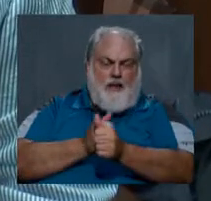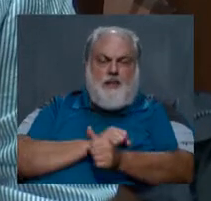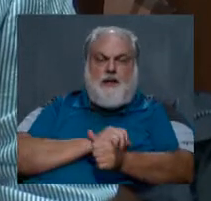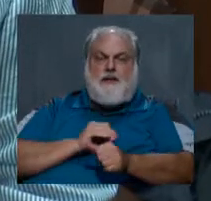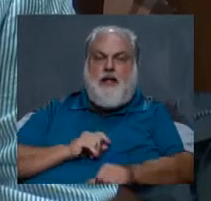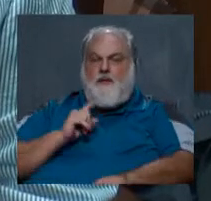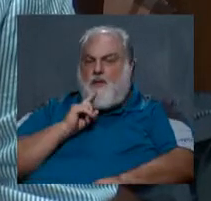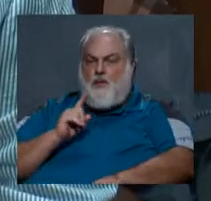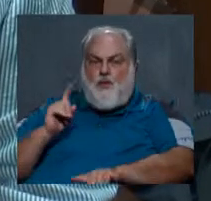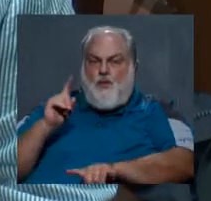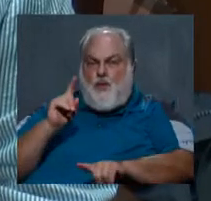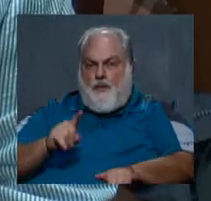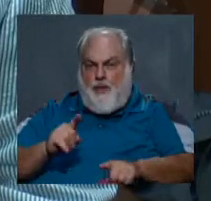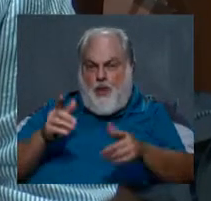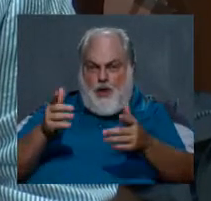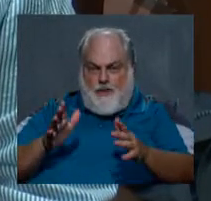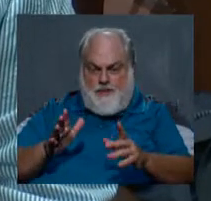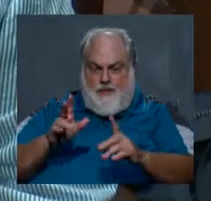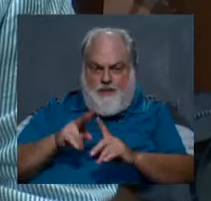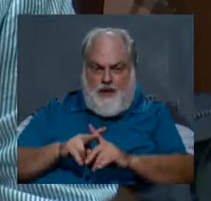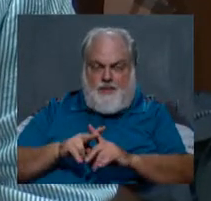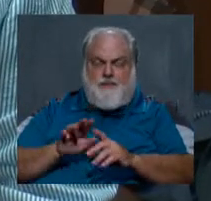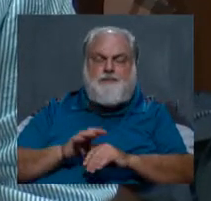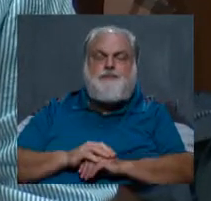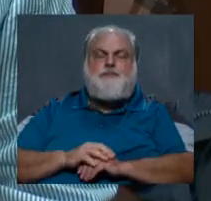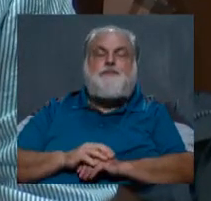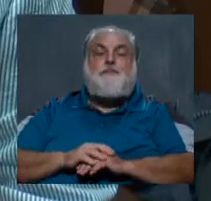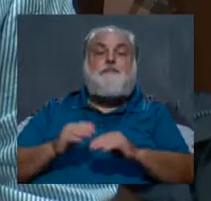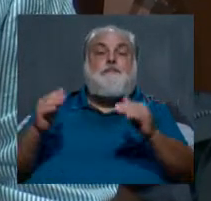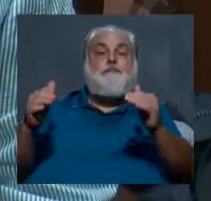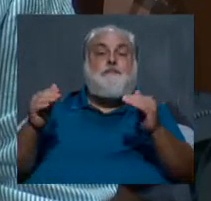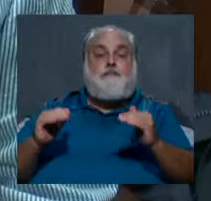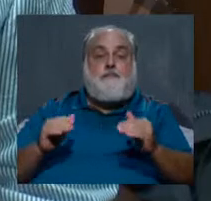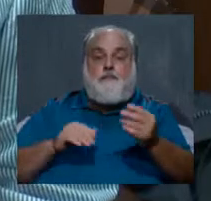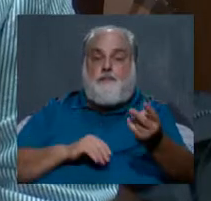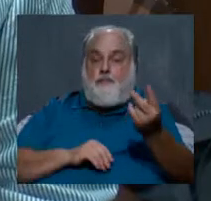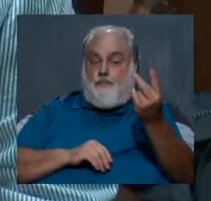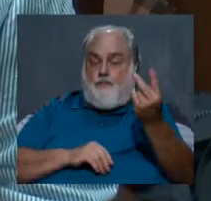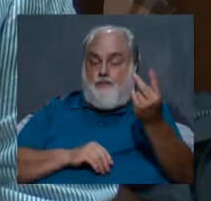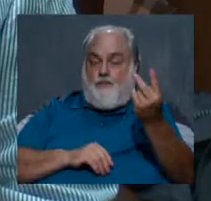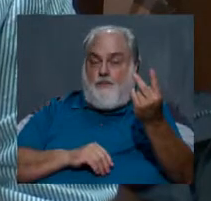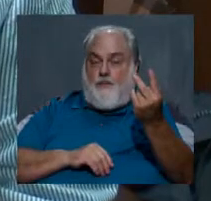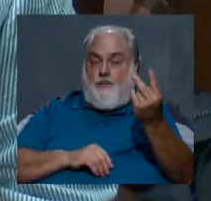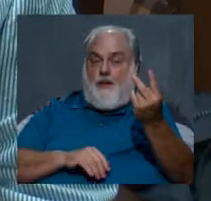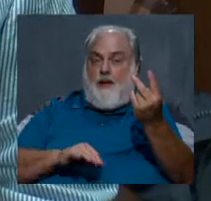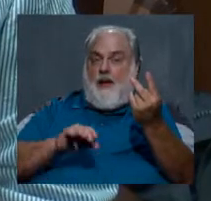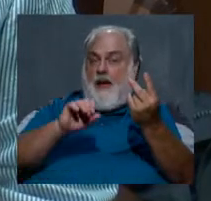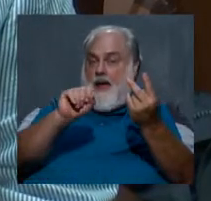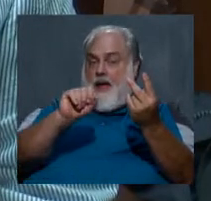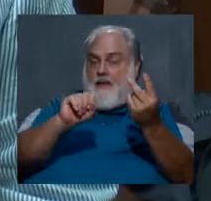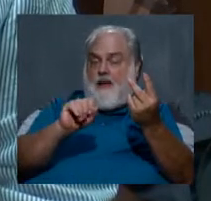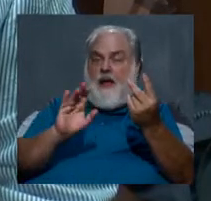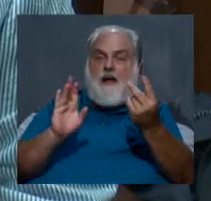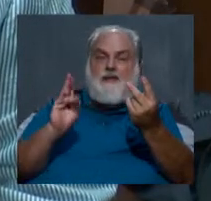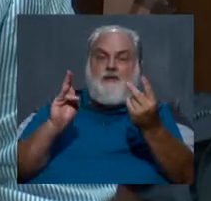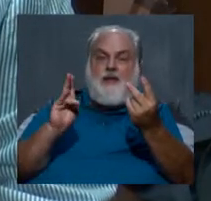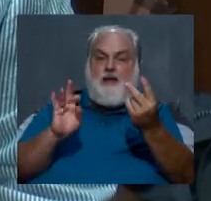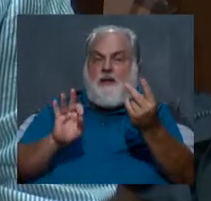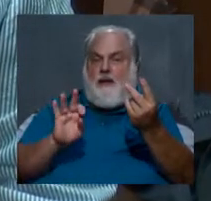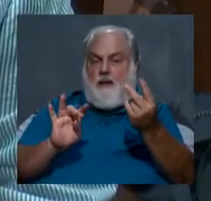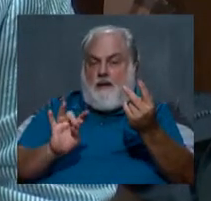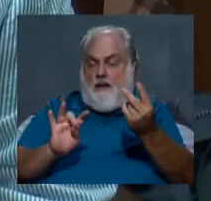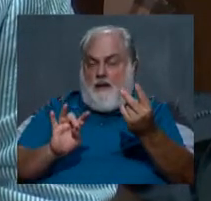in paragraphs D, E, and F of the agenda staff report. Item number two, file number